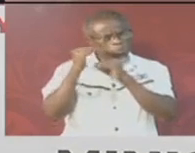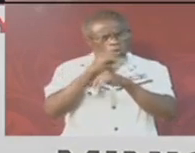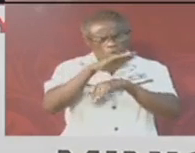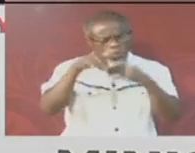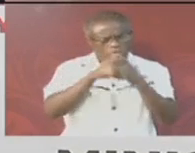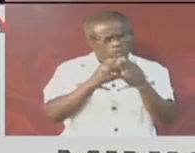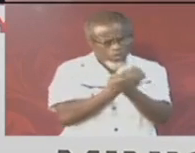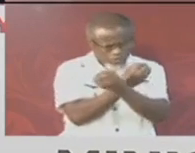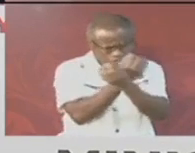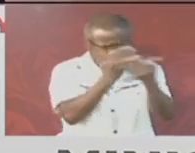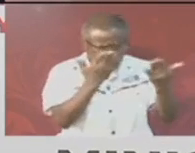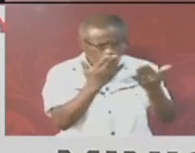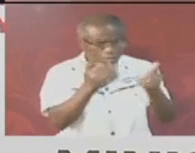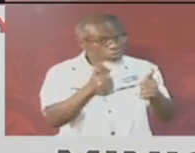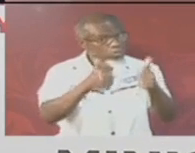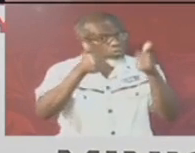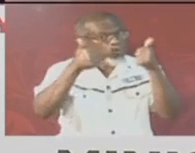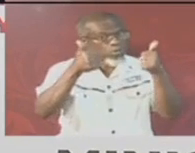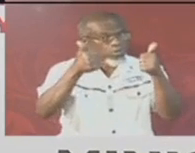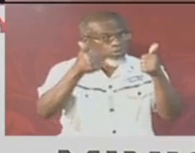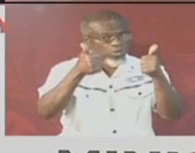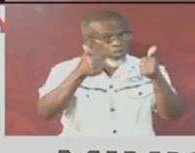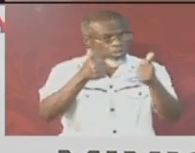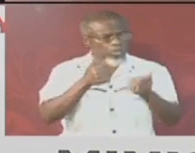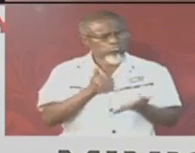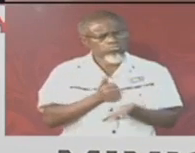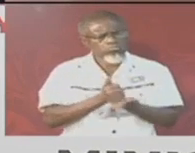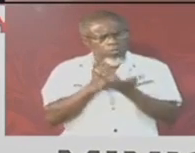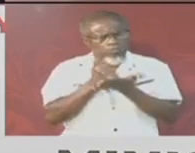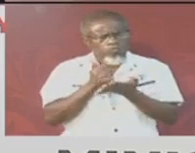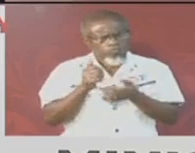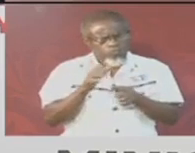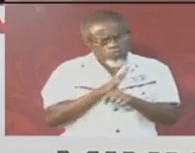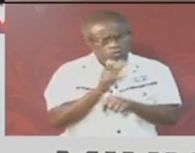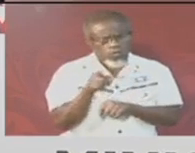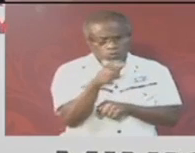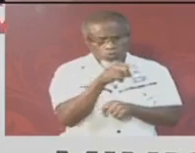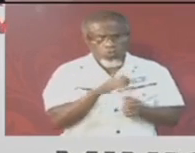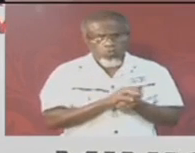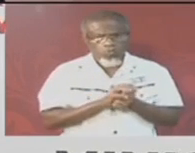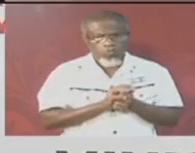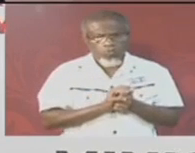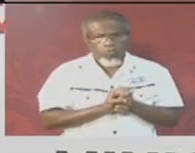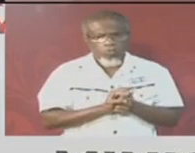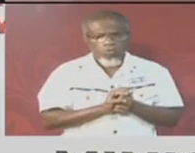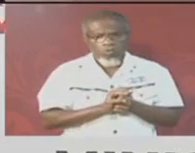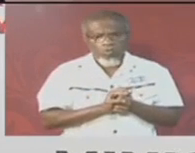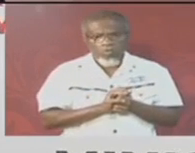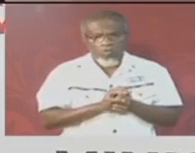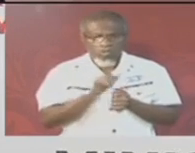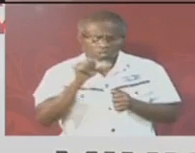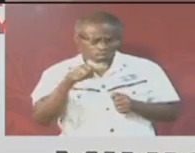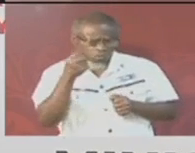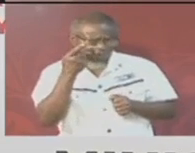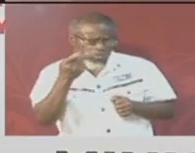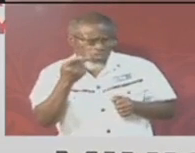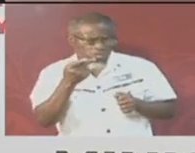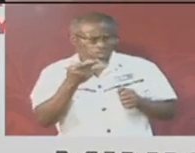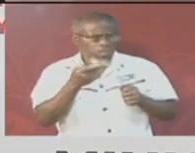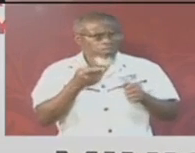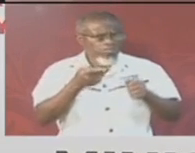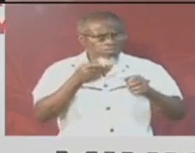was informative and beneficial. Remember that even though we continue to have high uptake for the COVID-19 vaccine,